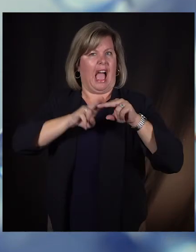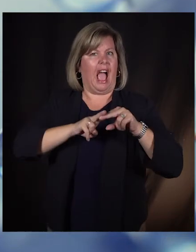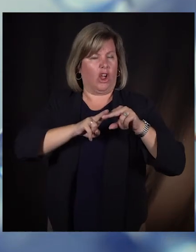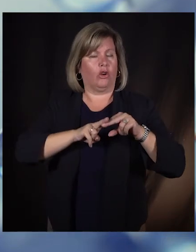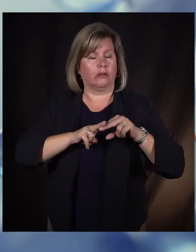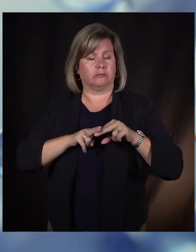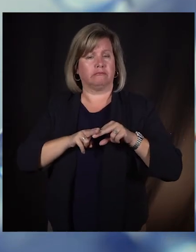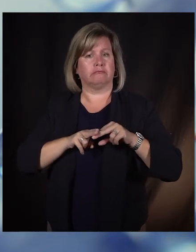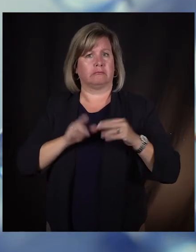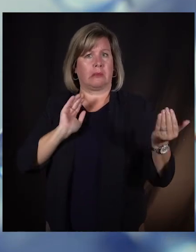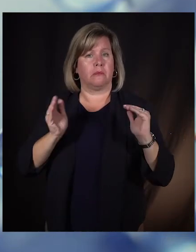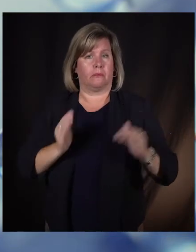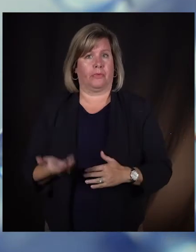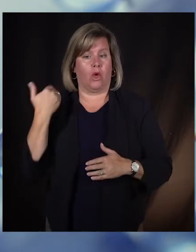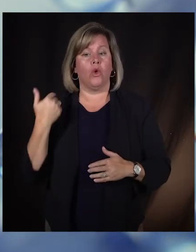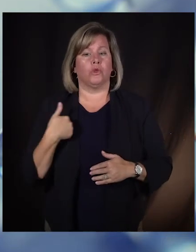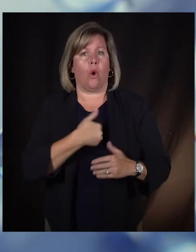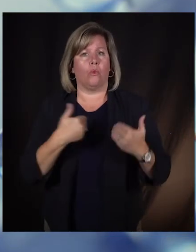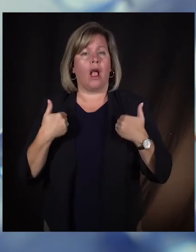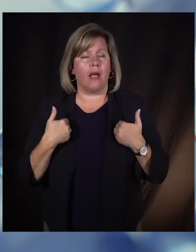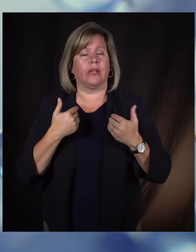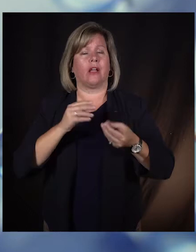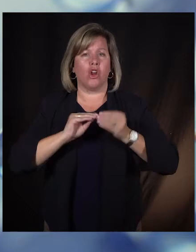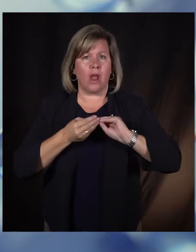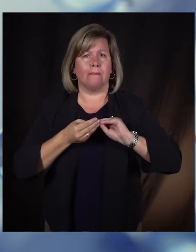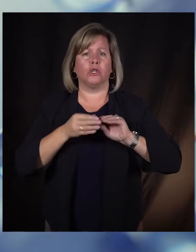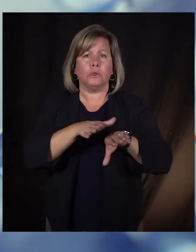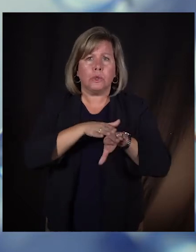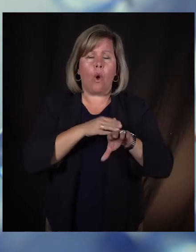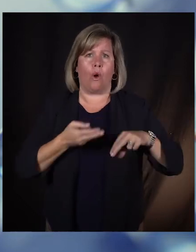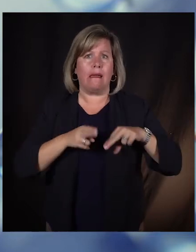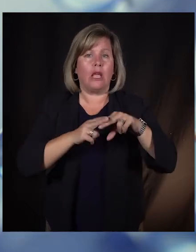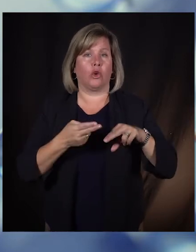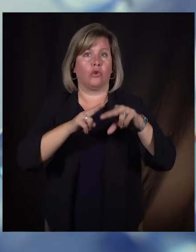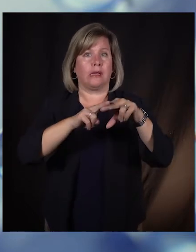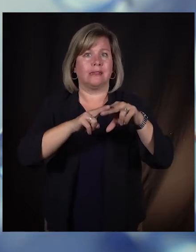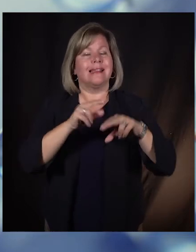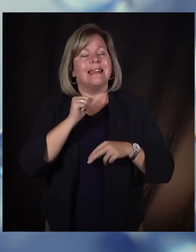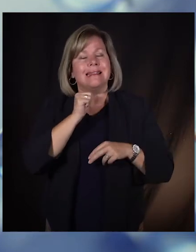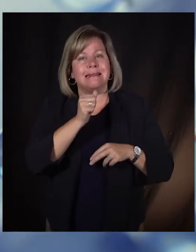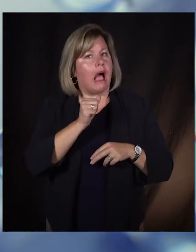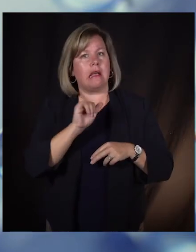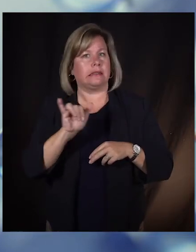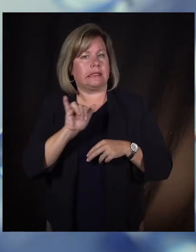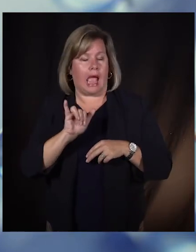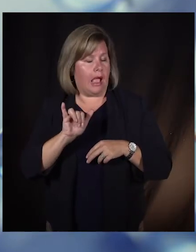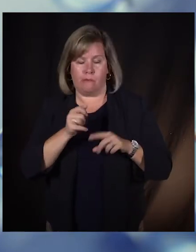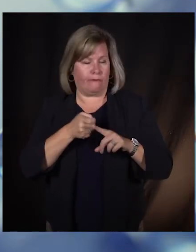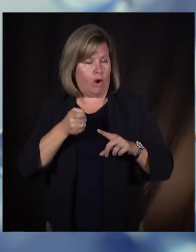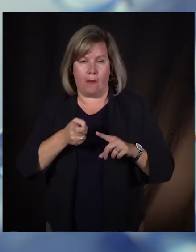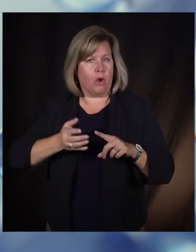see these numbers slowly increase here in Kent County, not at the same rate at previous waves that we